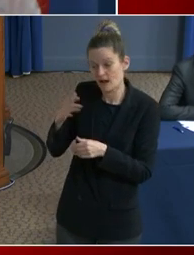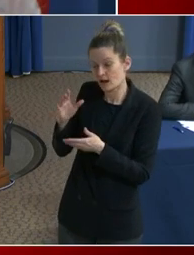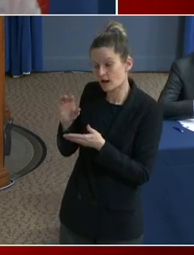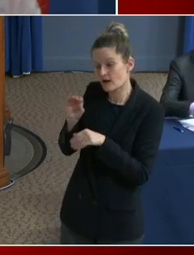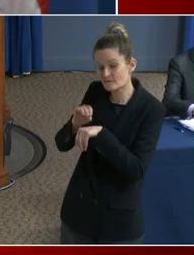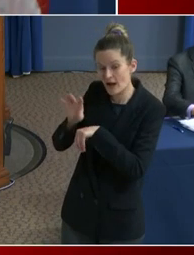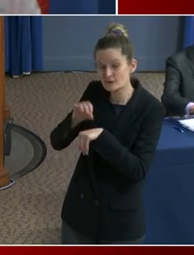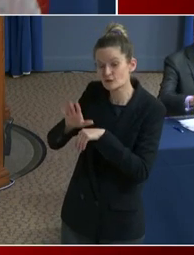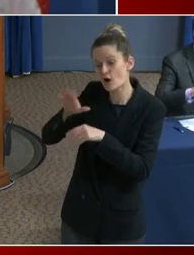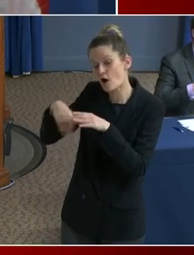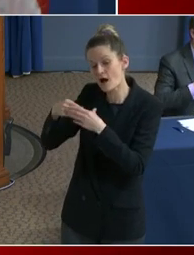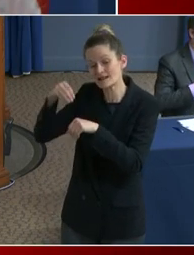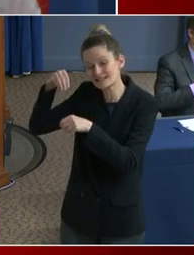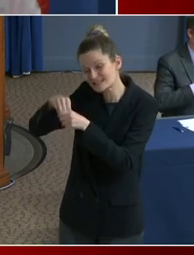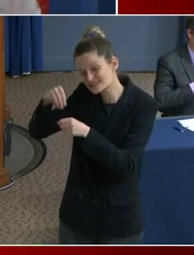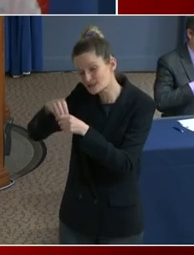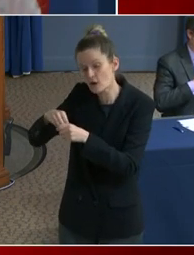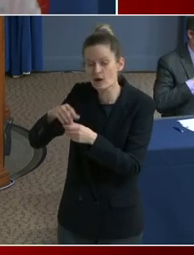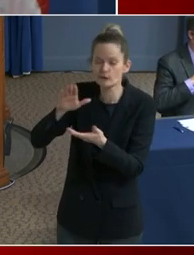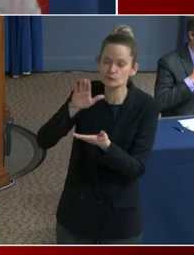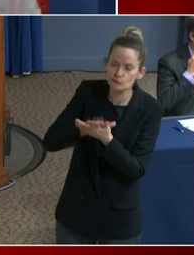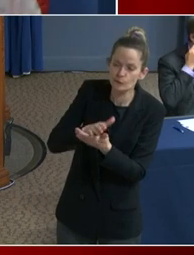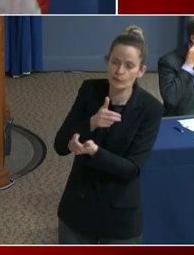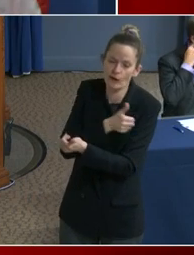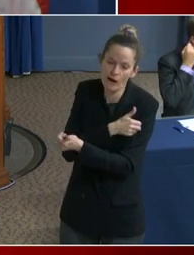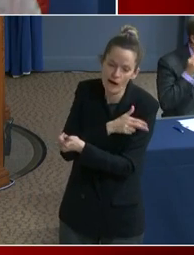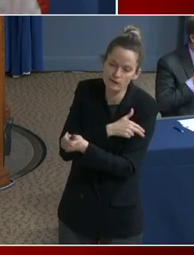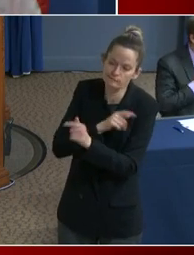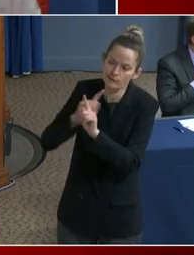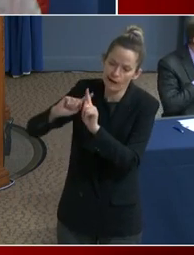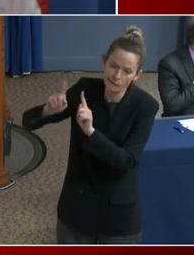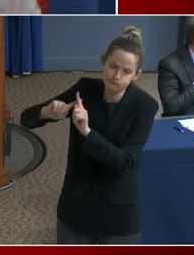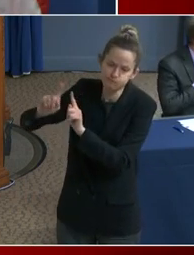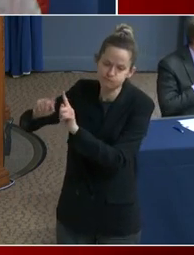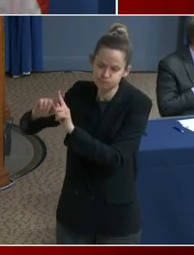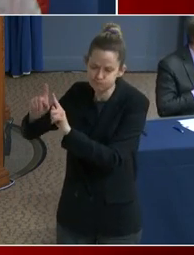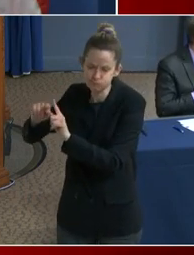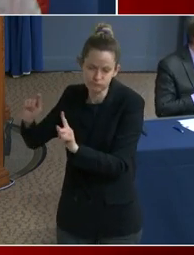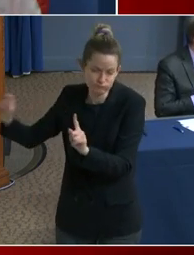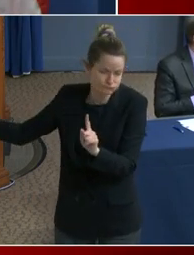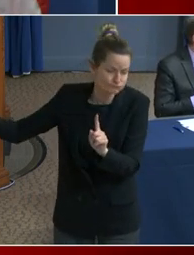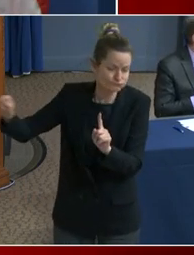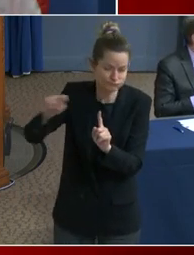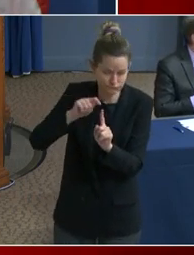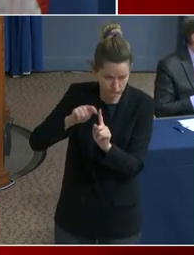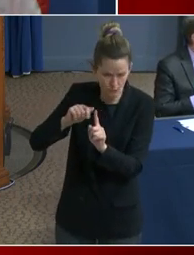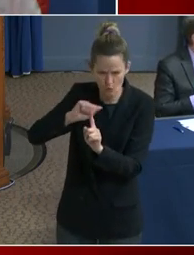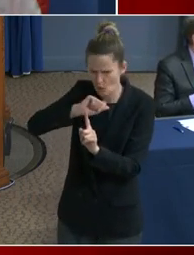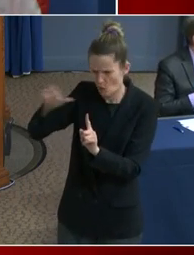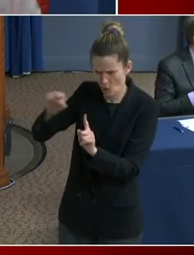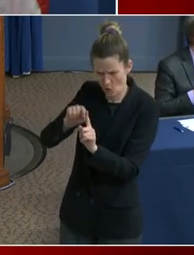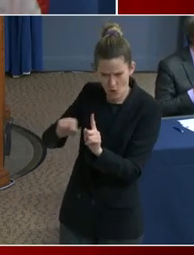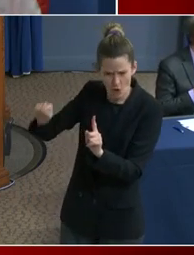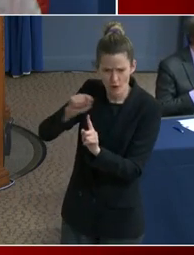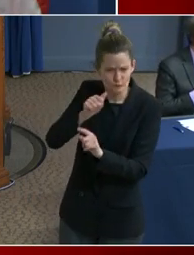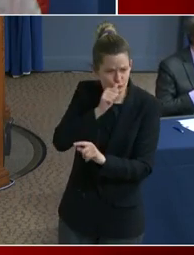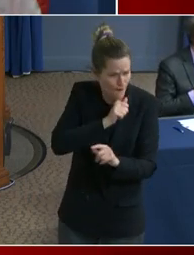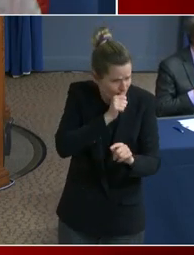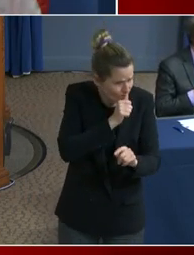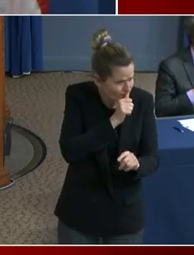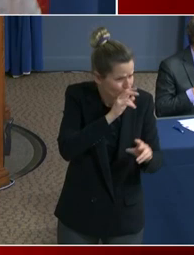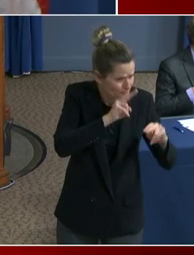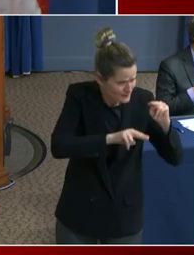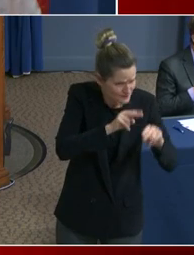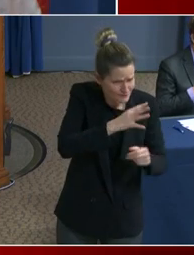our schools and hospitals and district buildings, in all private facilities that want